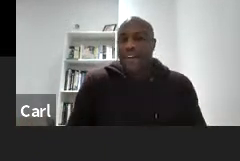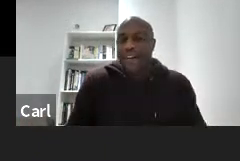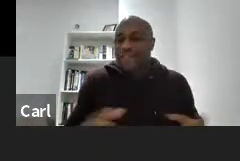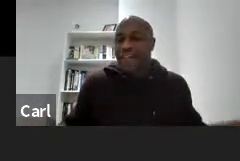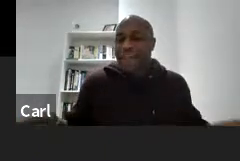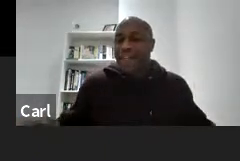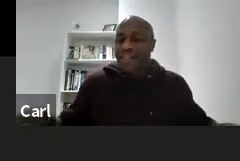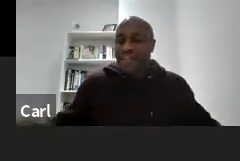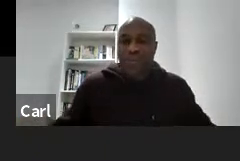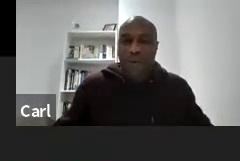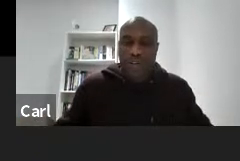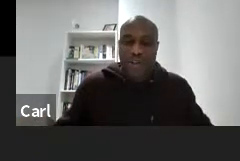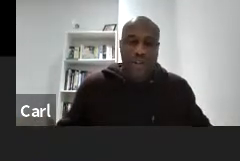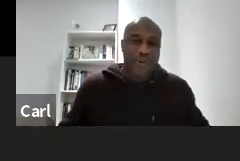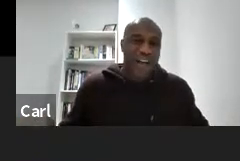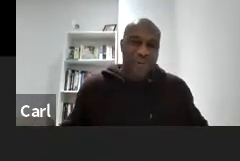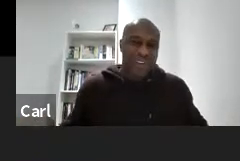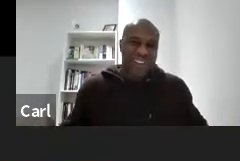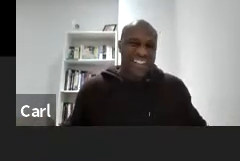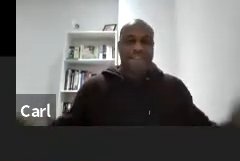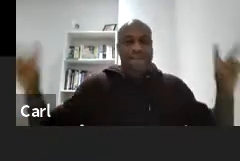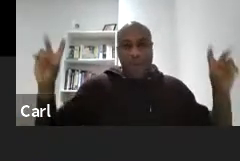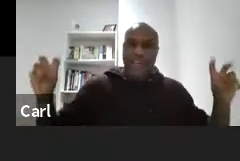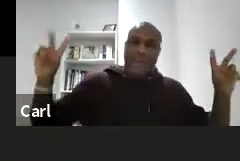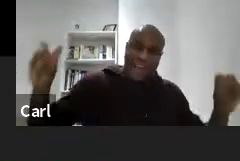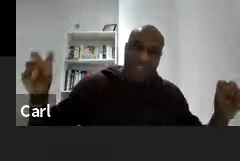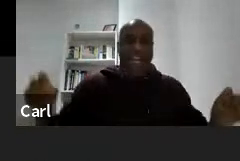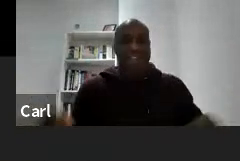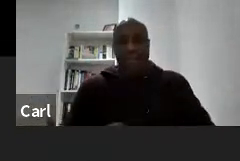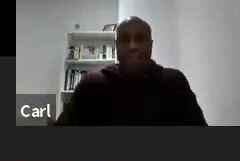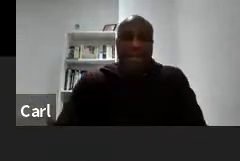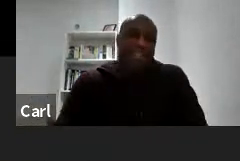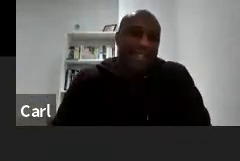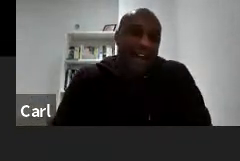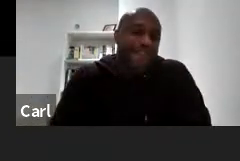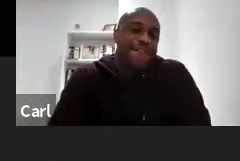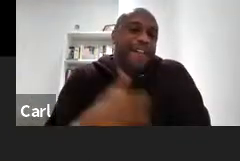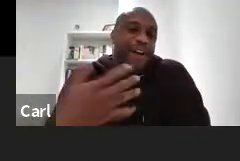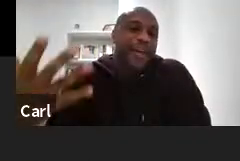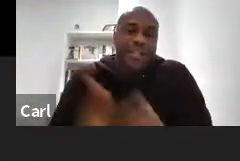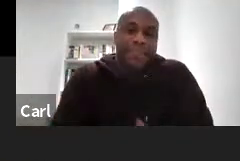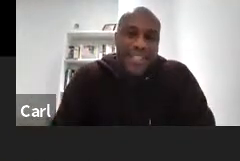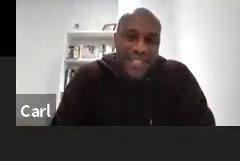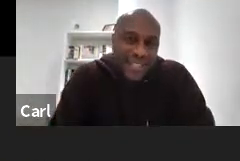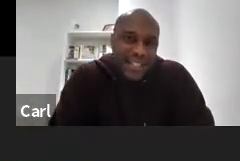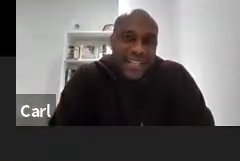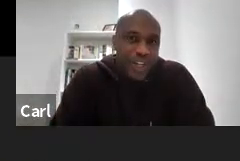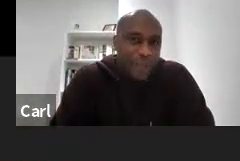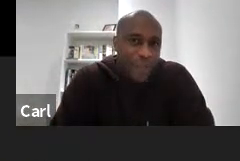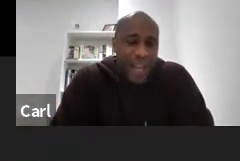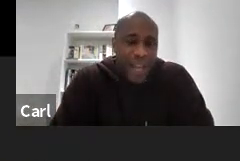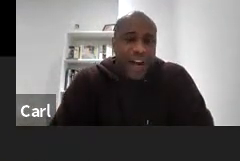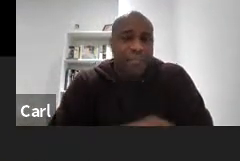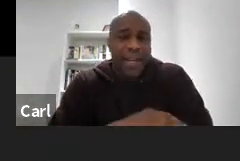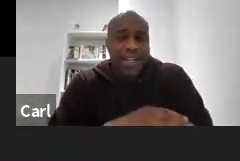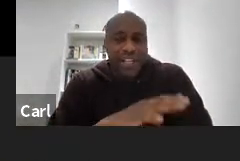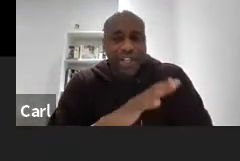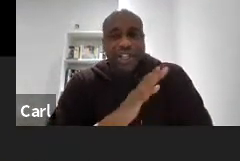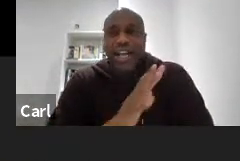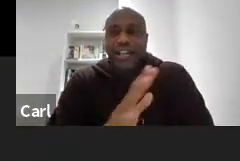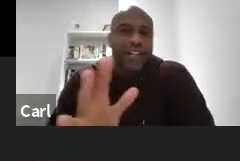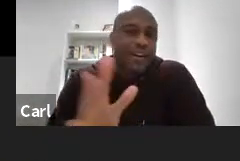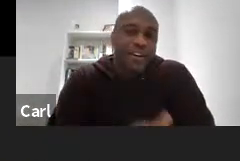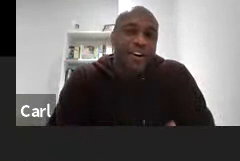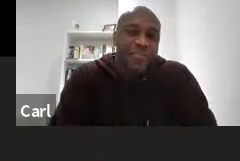my perspective, I've never been someone who was formally educated in business. I fell into business as a teenager, and I've made